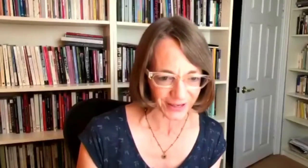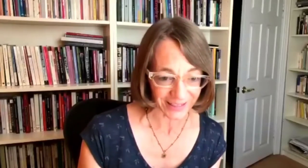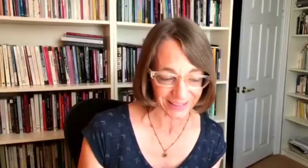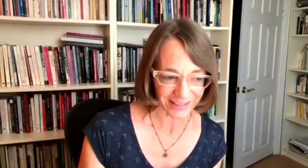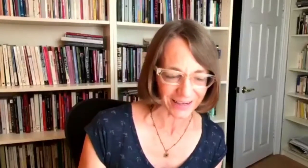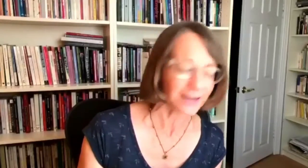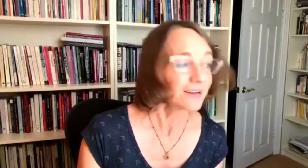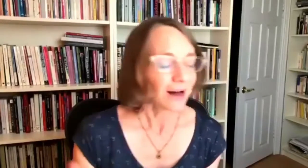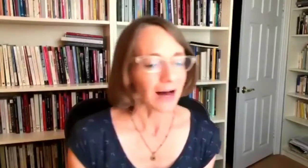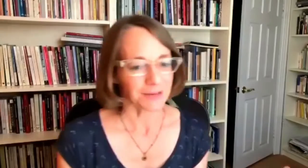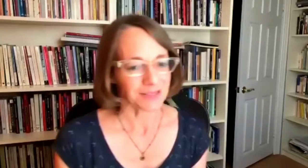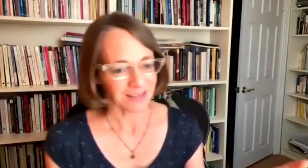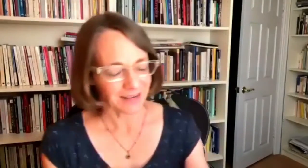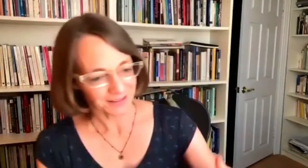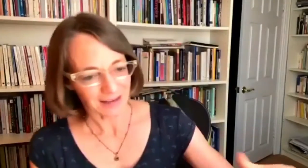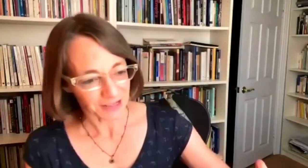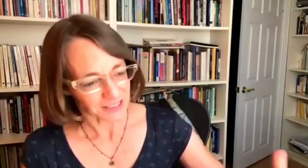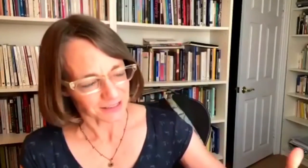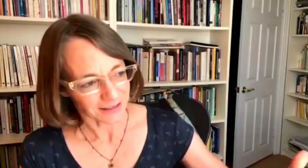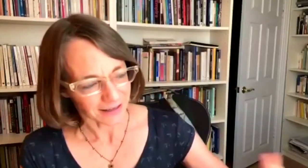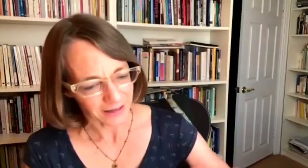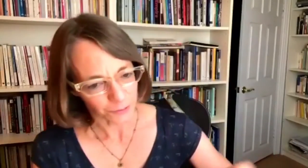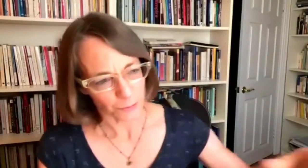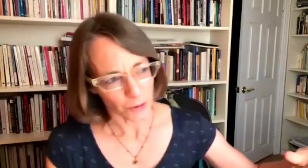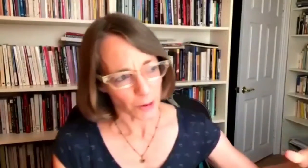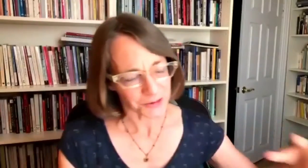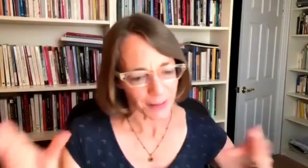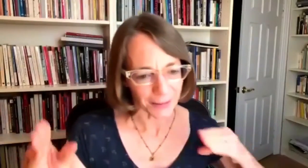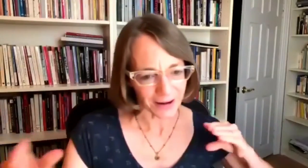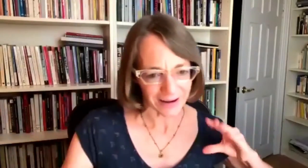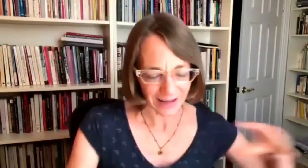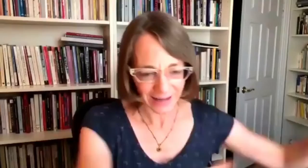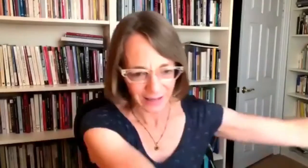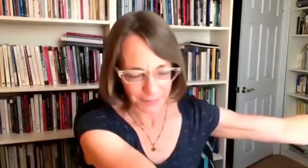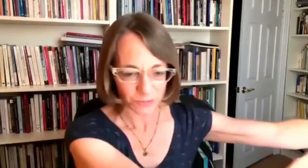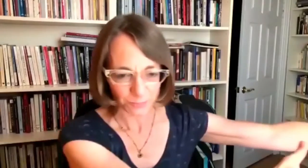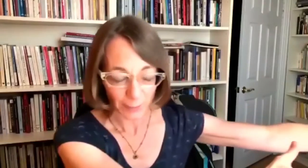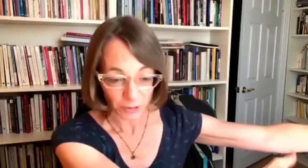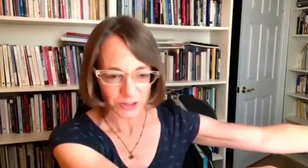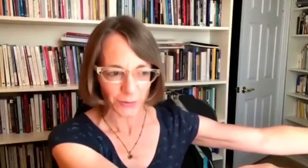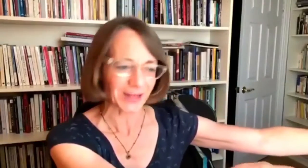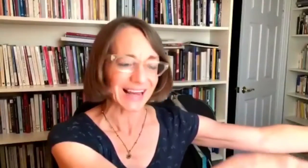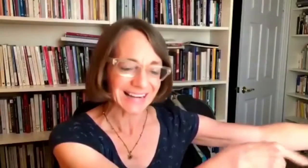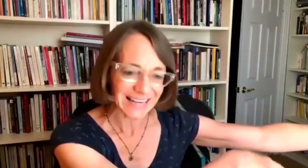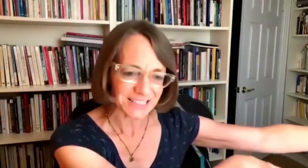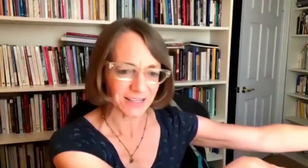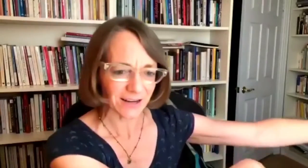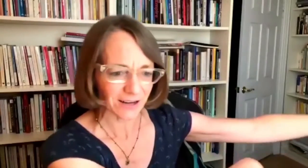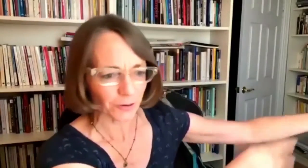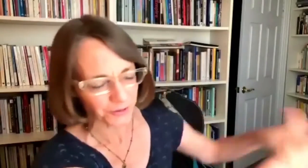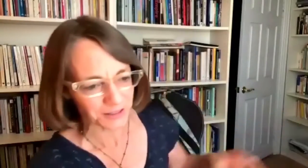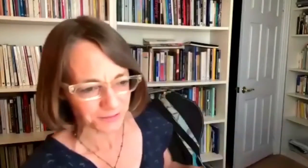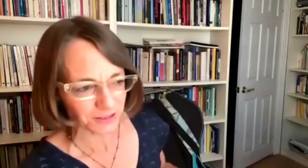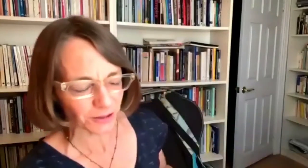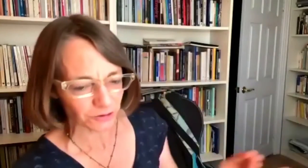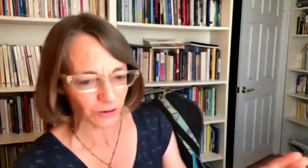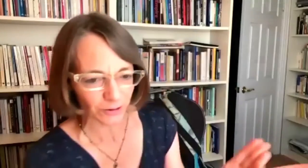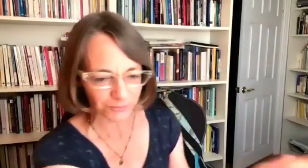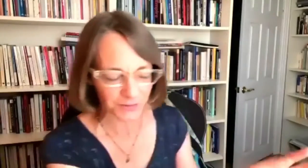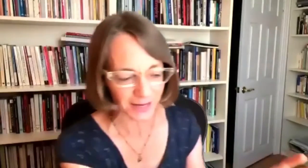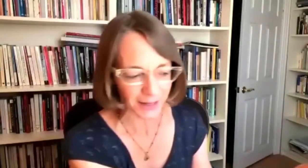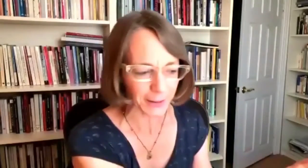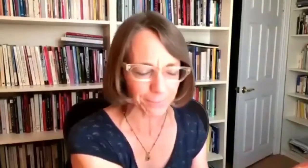political moments would shape the term, and maybe in spite of us